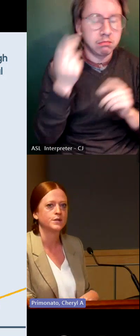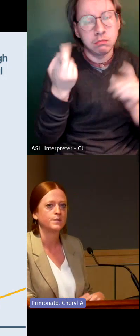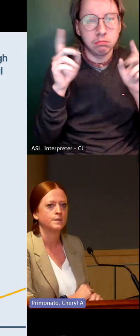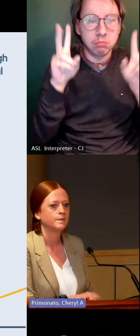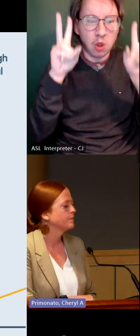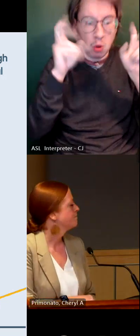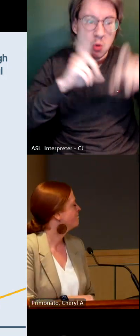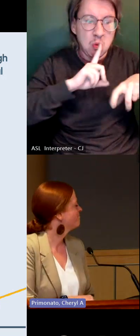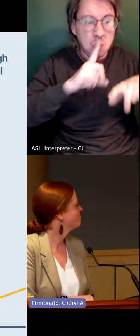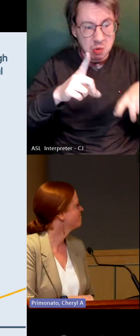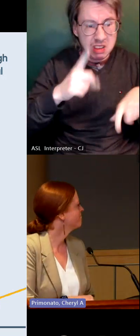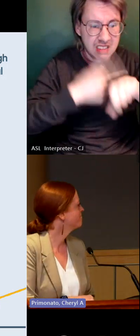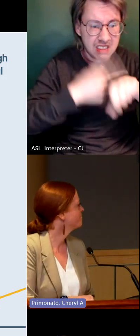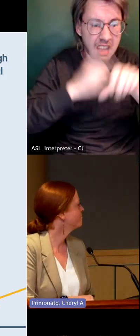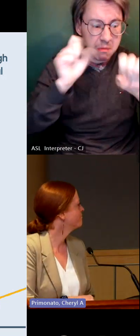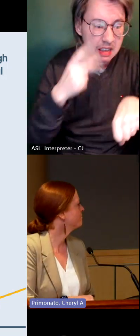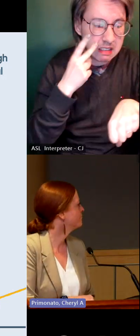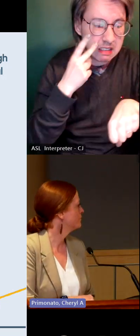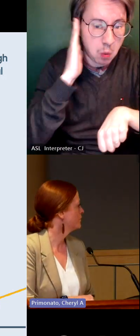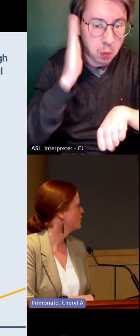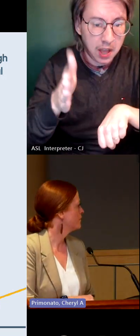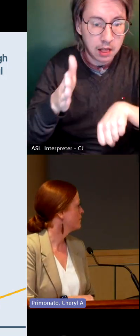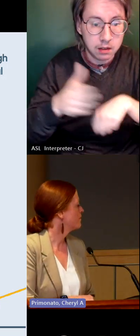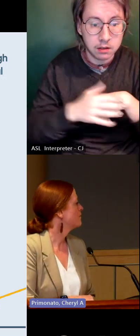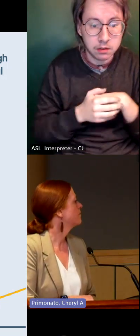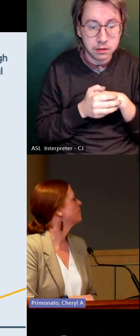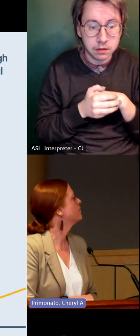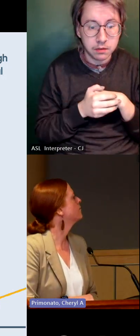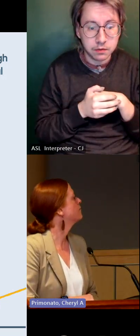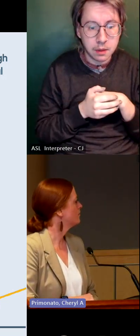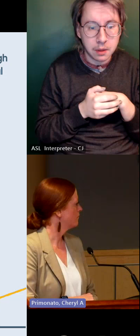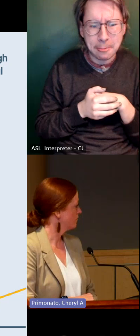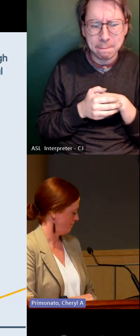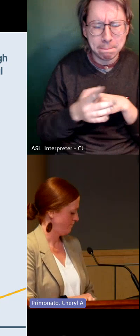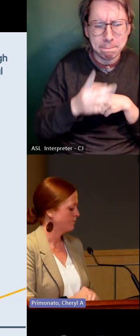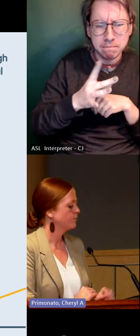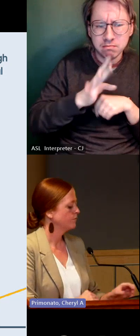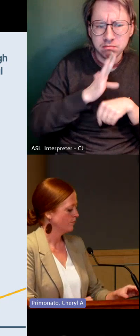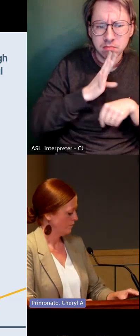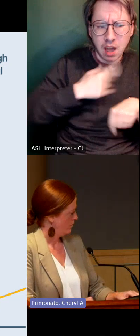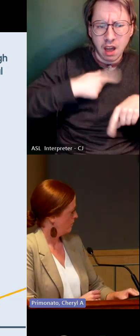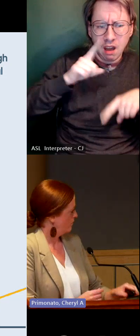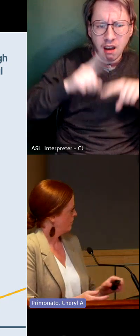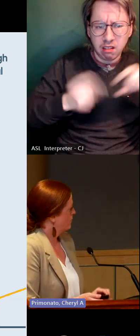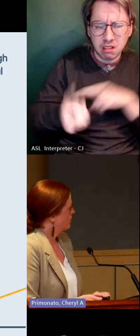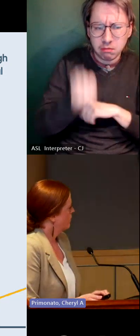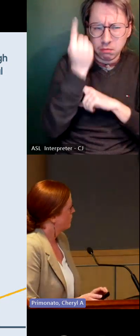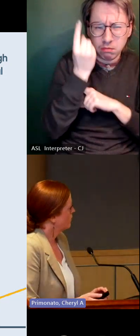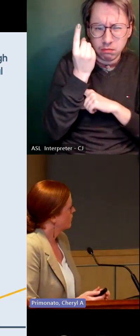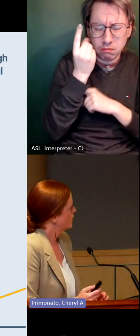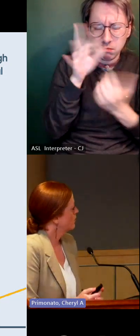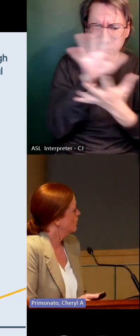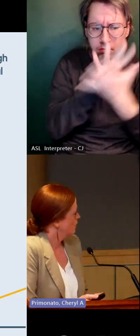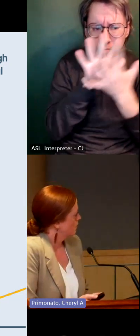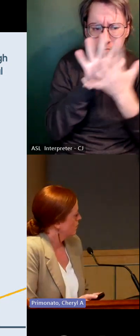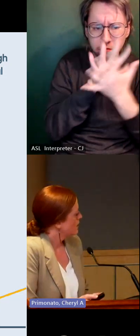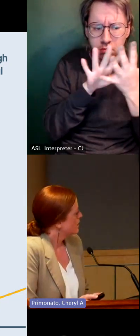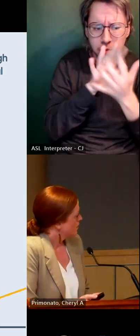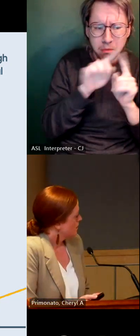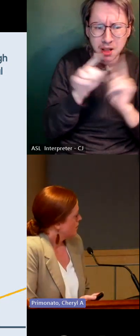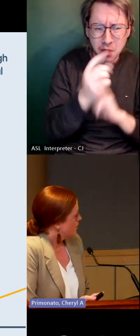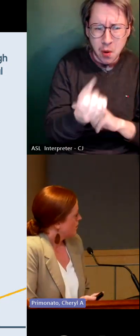for riders. And you said that was a completely realize it will be posted, what's going to be over your